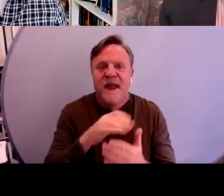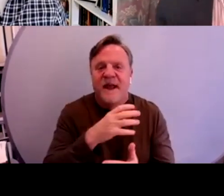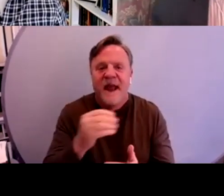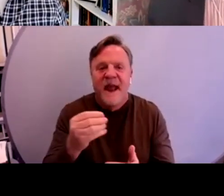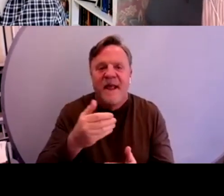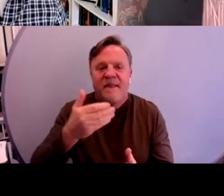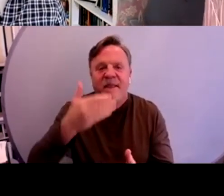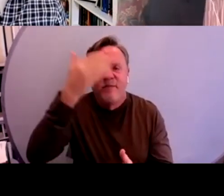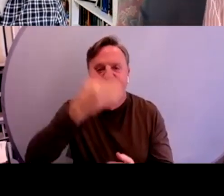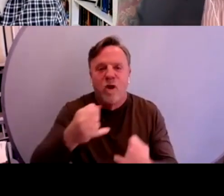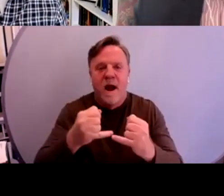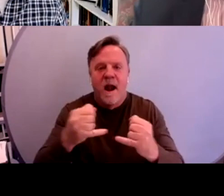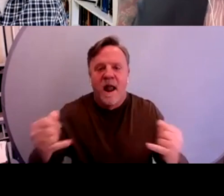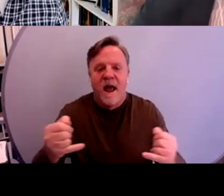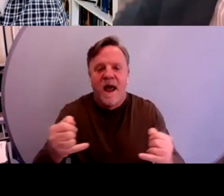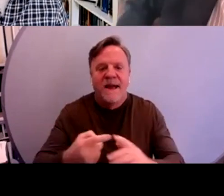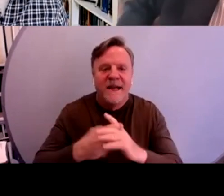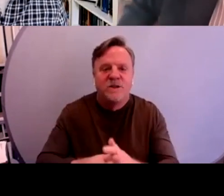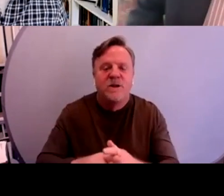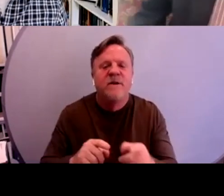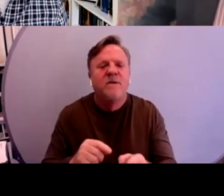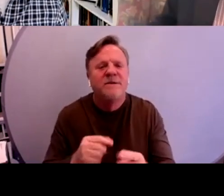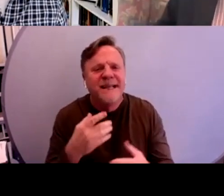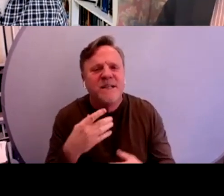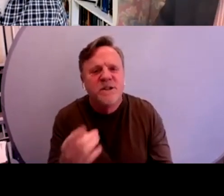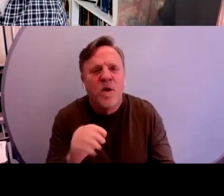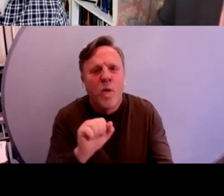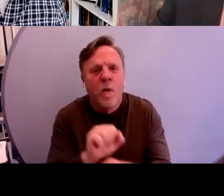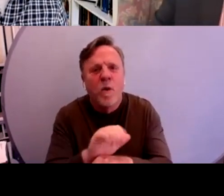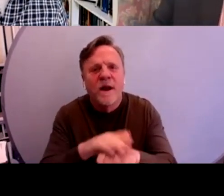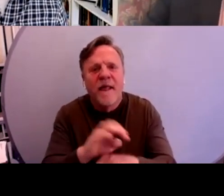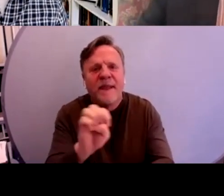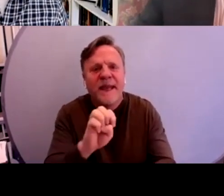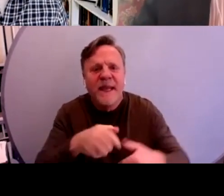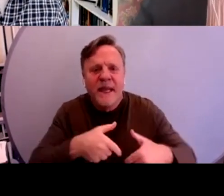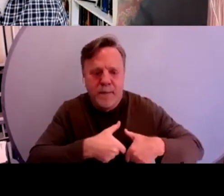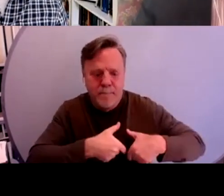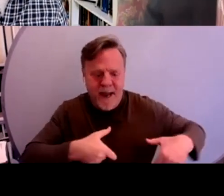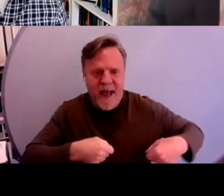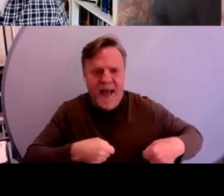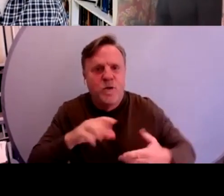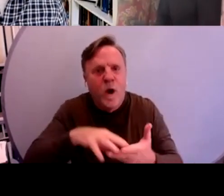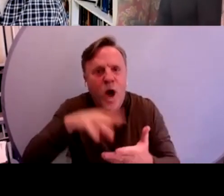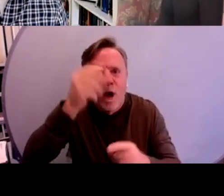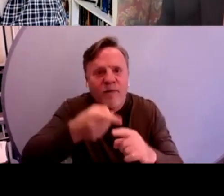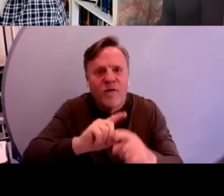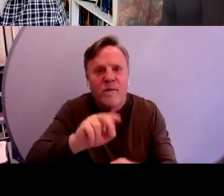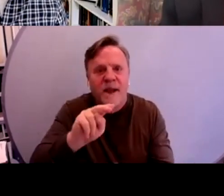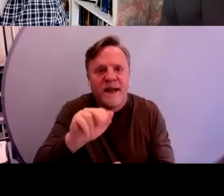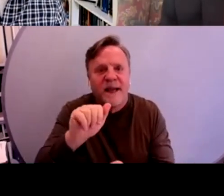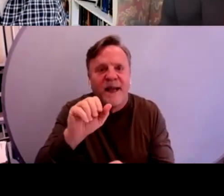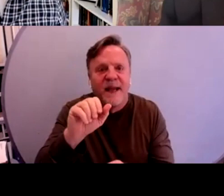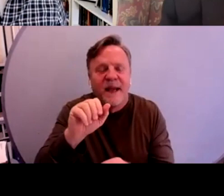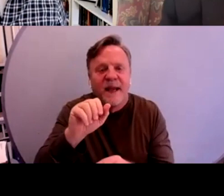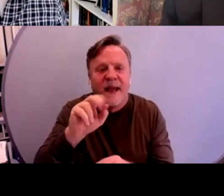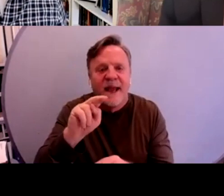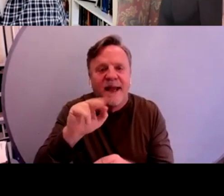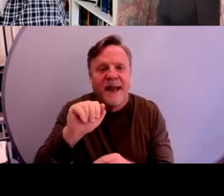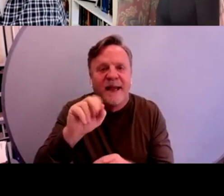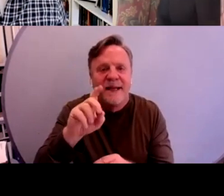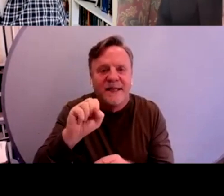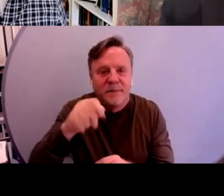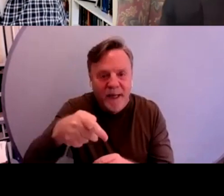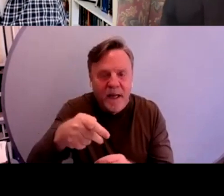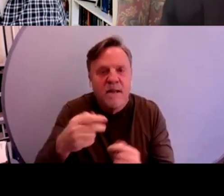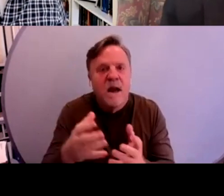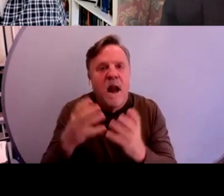Initiative. What was interesting as we worked on the e-badge was that we learned from NADSP that a lot of the DSPs who